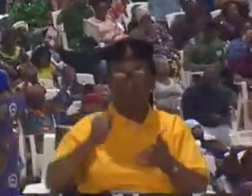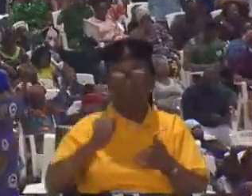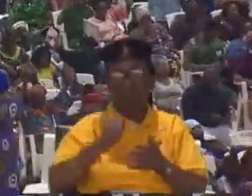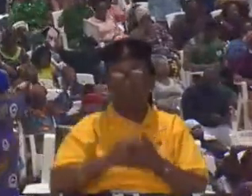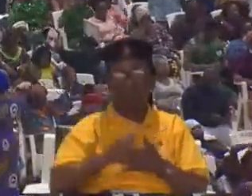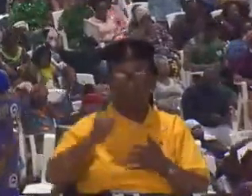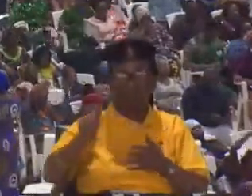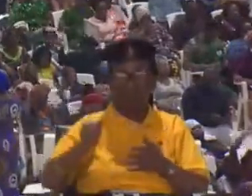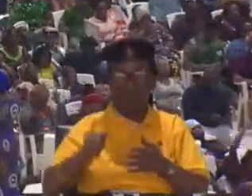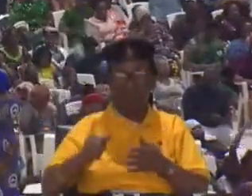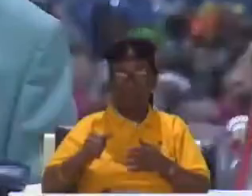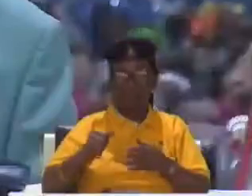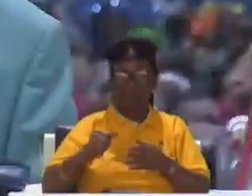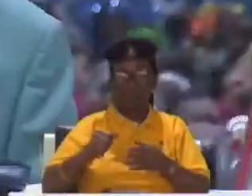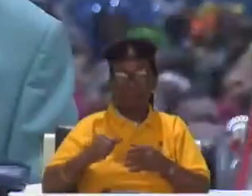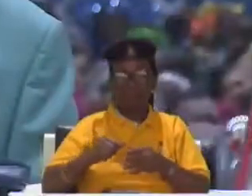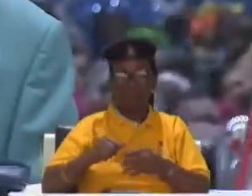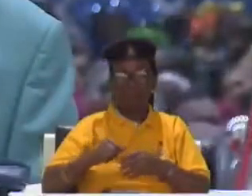See,